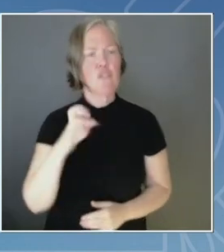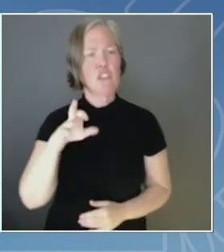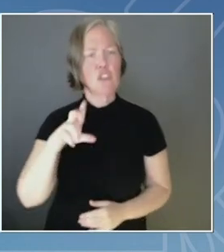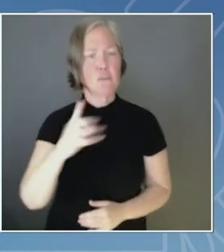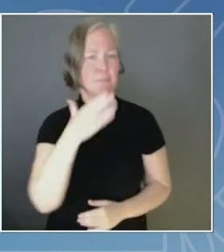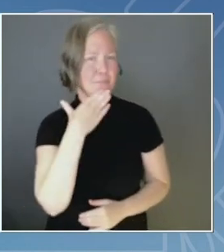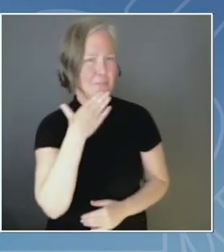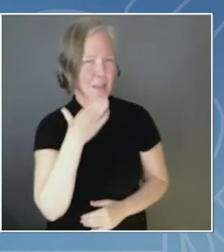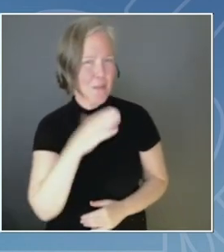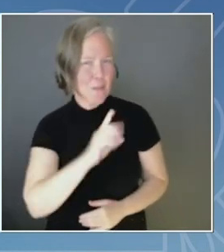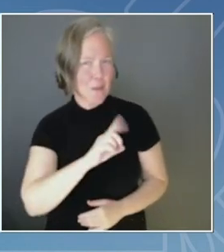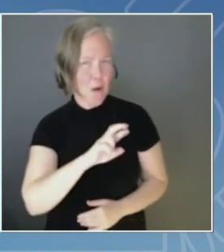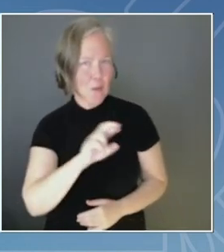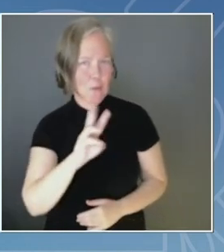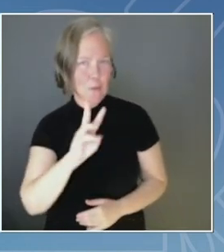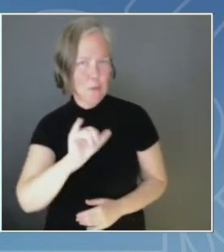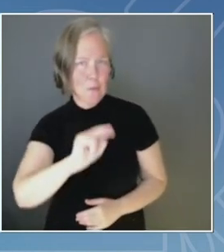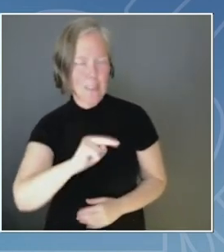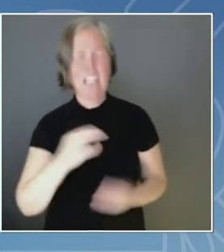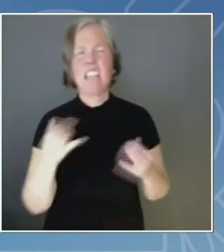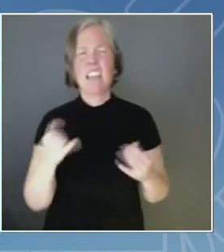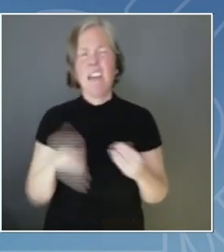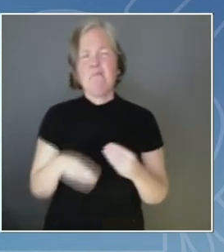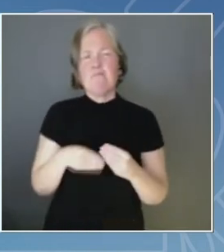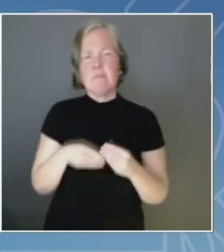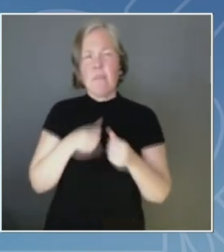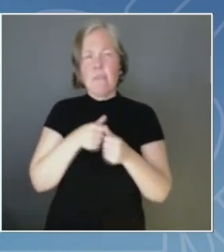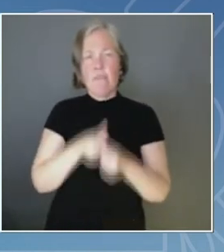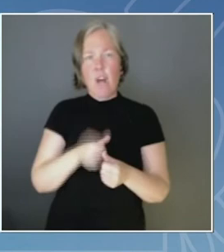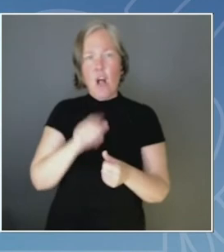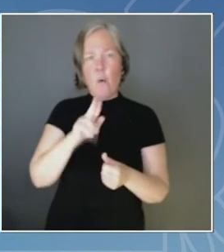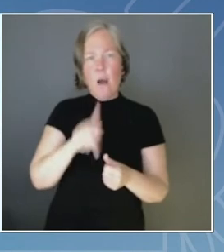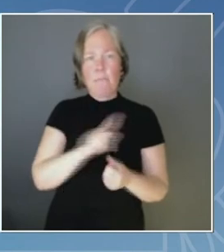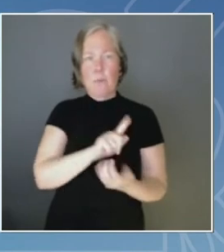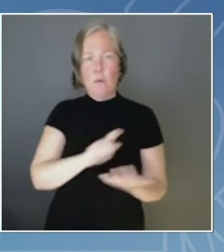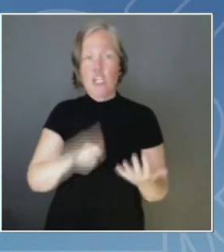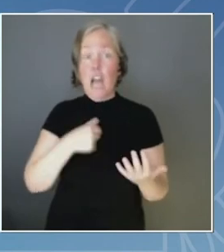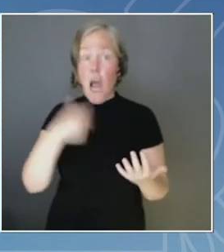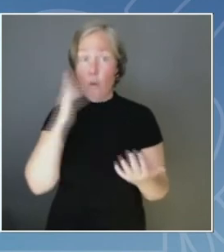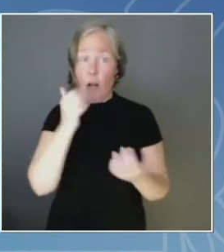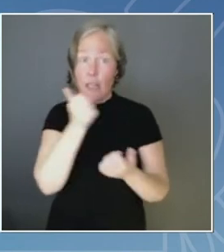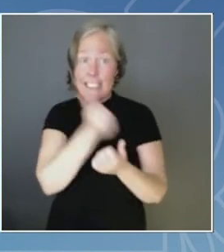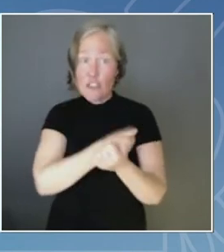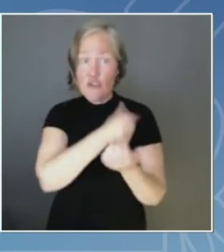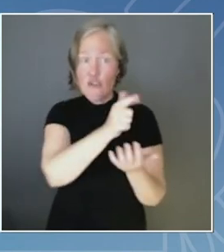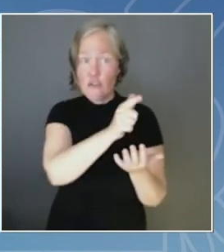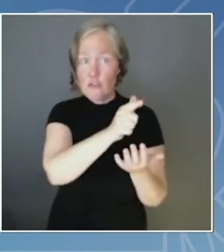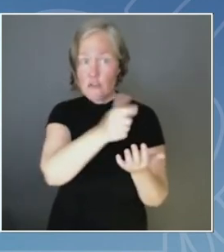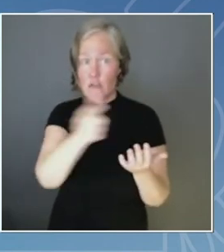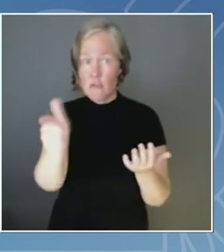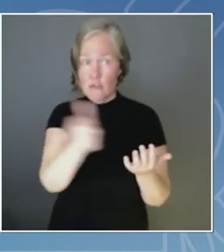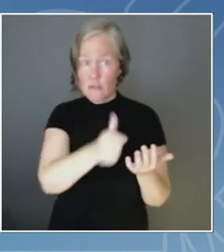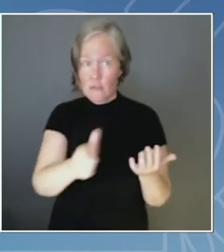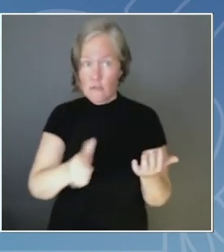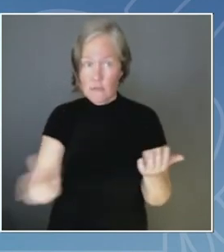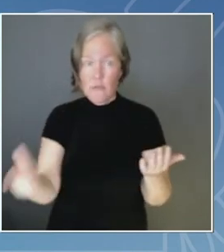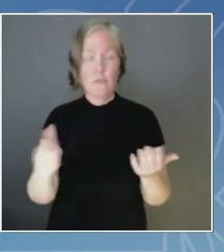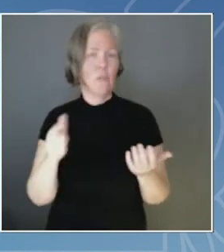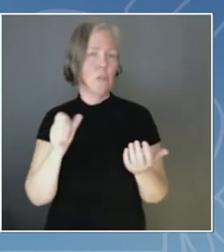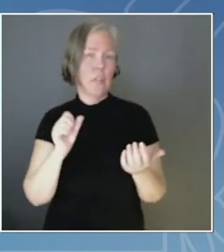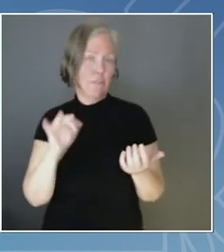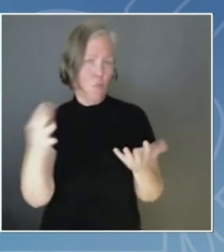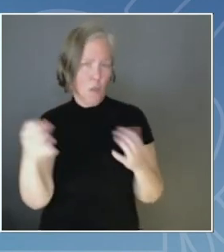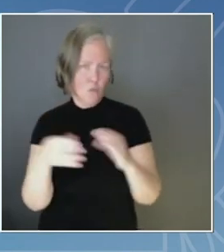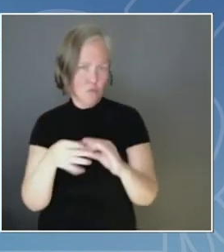in that regard, and I won't call on each and every one of you, but you know, if you have anything to share, what would you like to